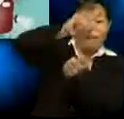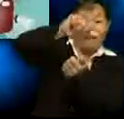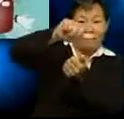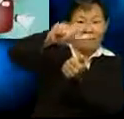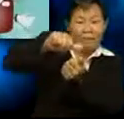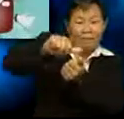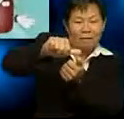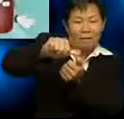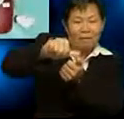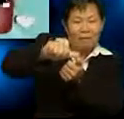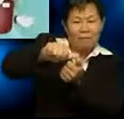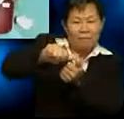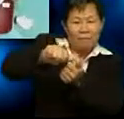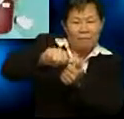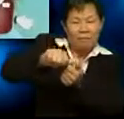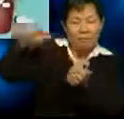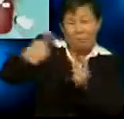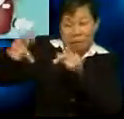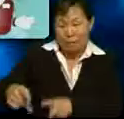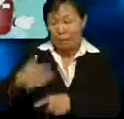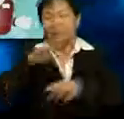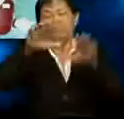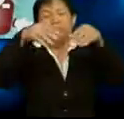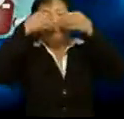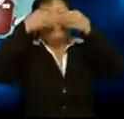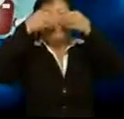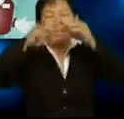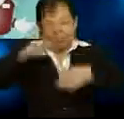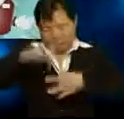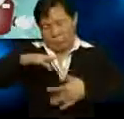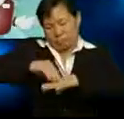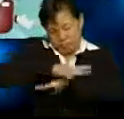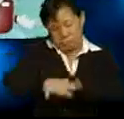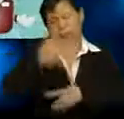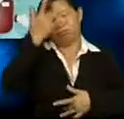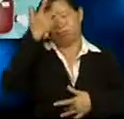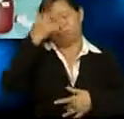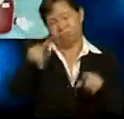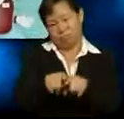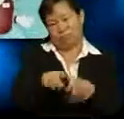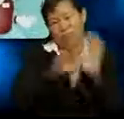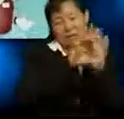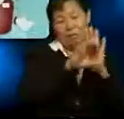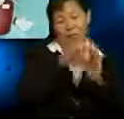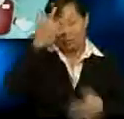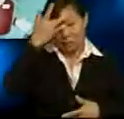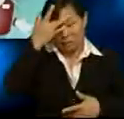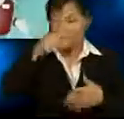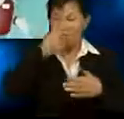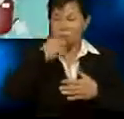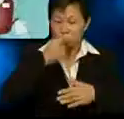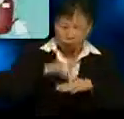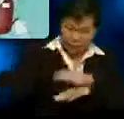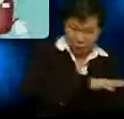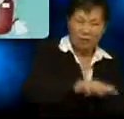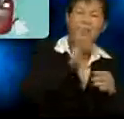Healthy people may inhale these microorganisms and get infected. An example of a disease that can spread this way